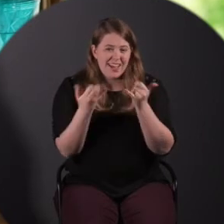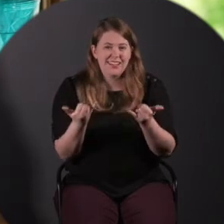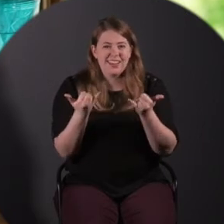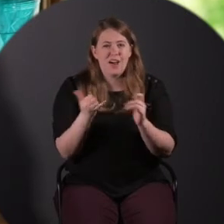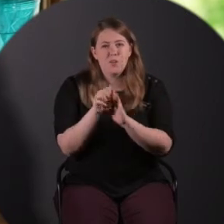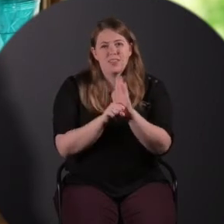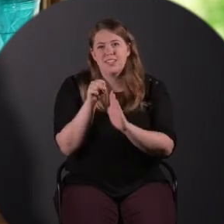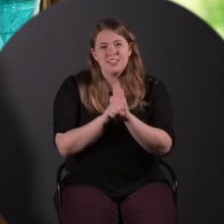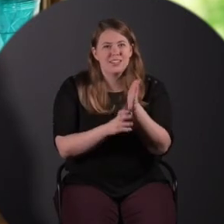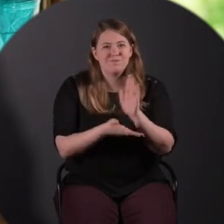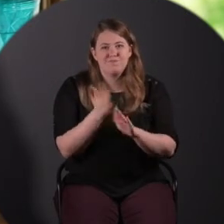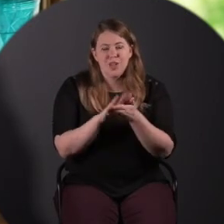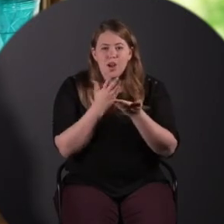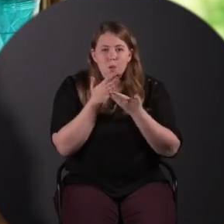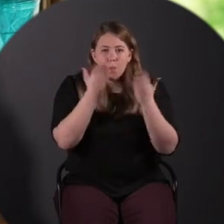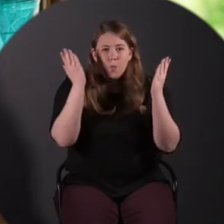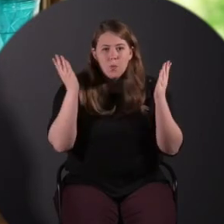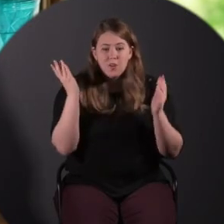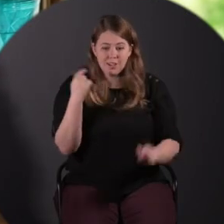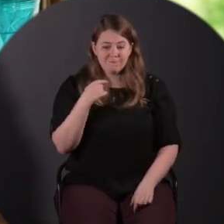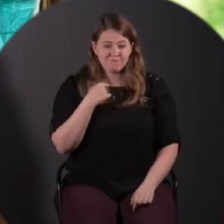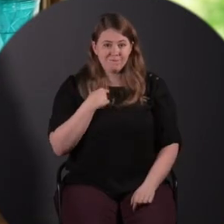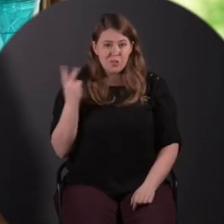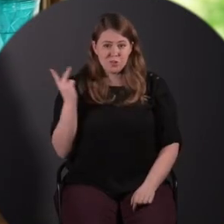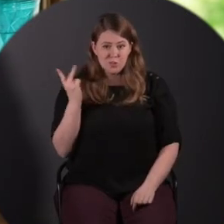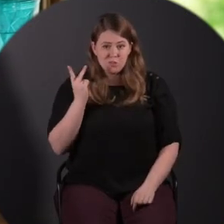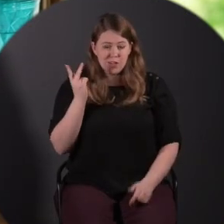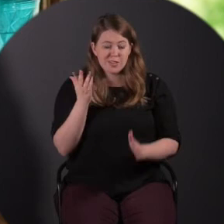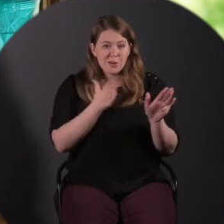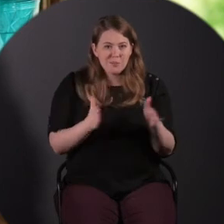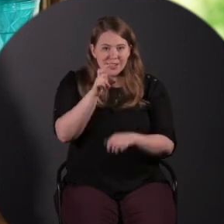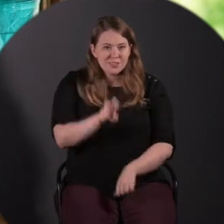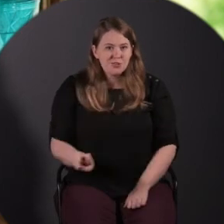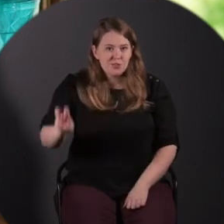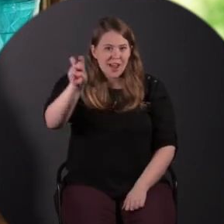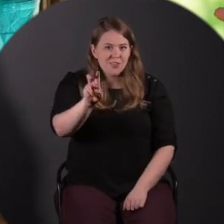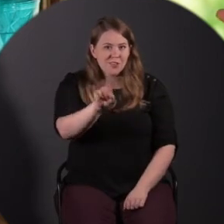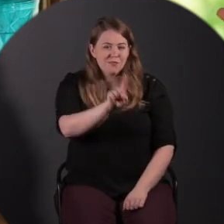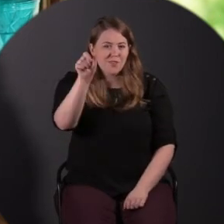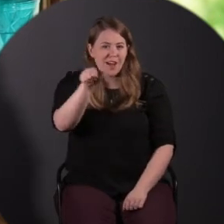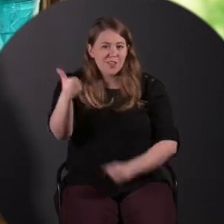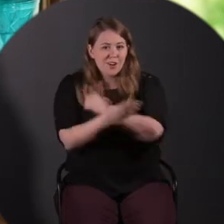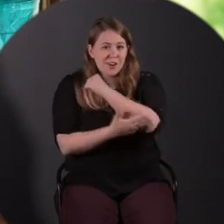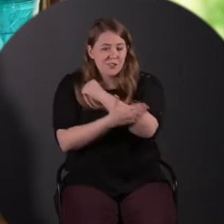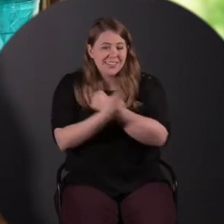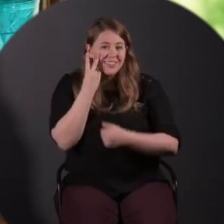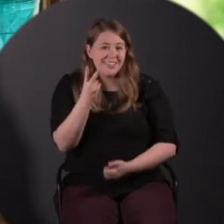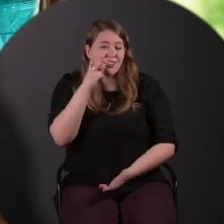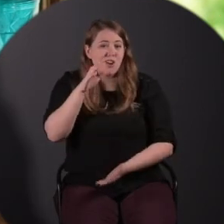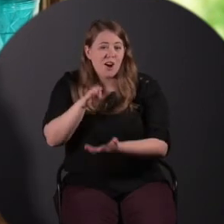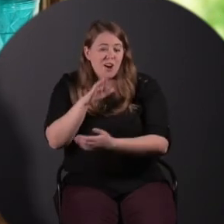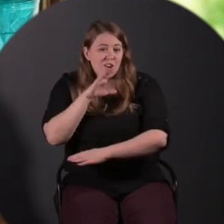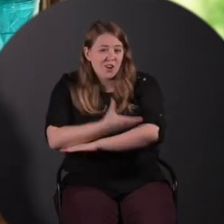gone. For us, we were planning a trip to go overseas to see our daughter. And we don't get to see her very often. And there's